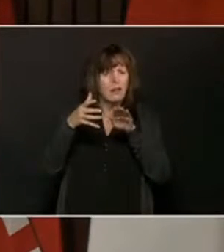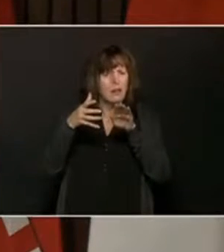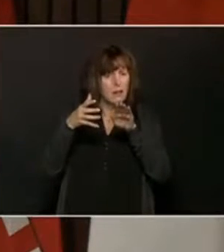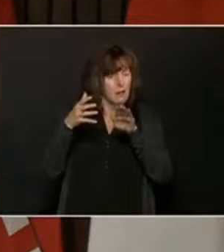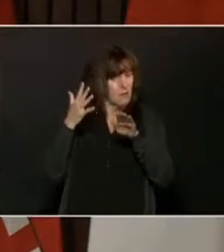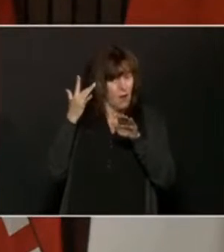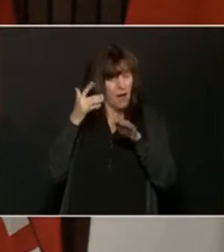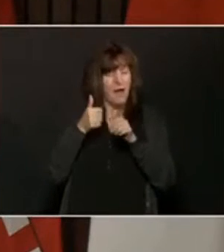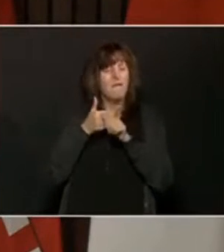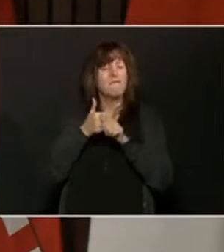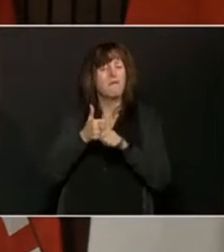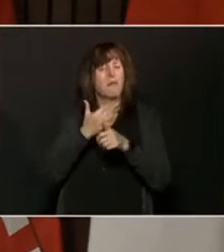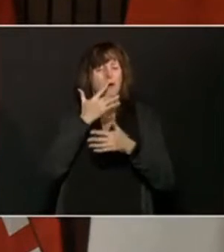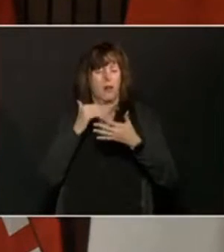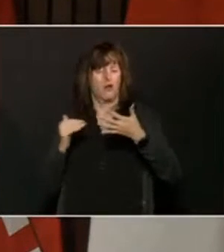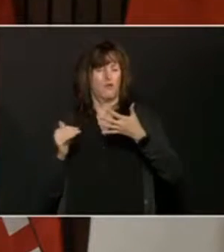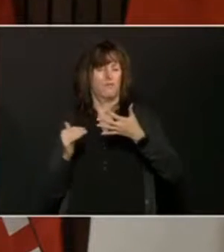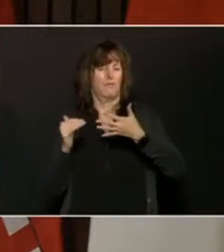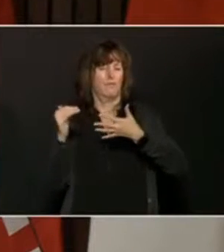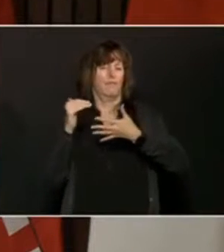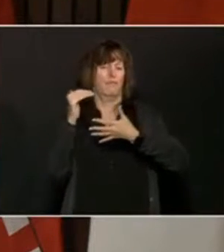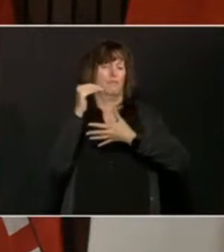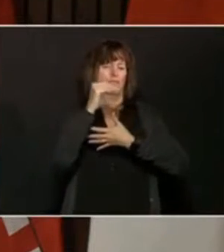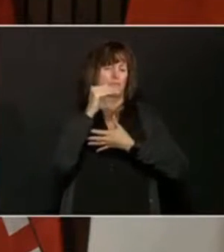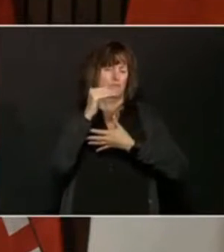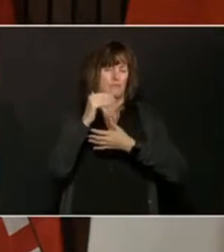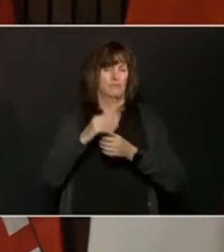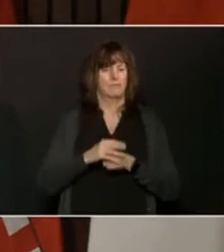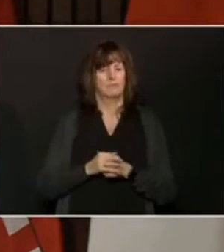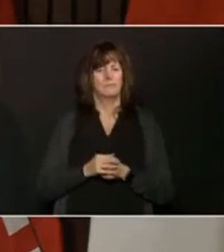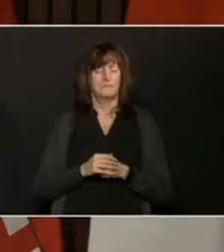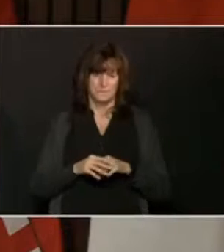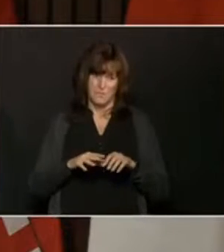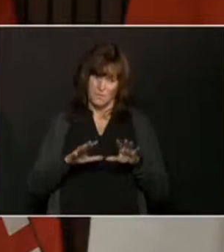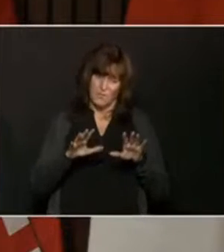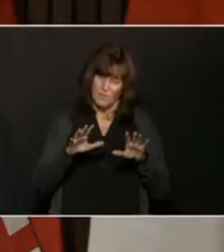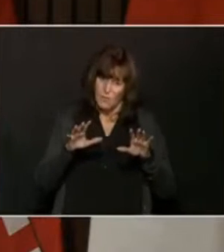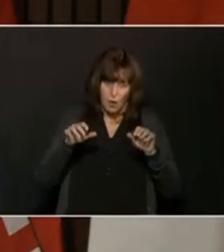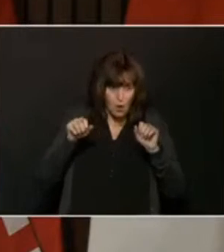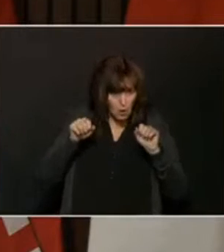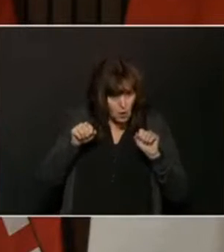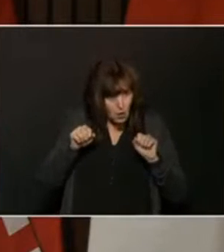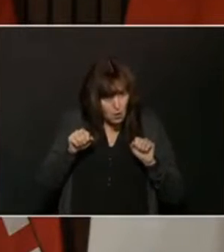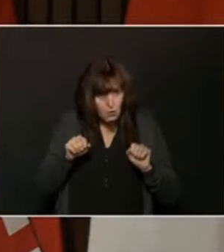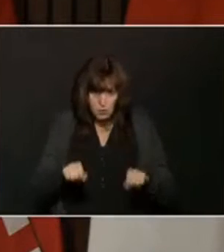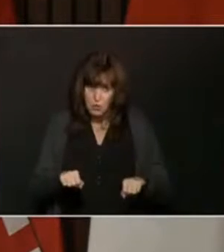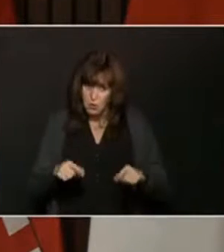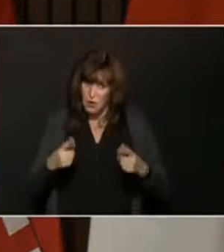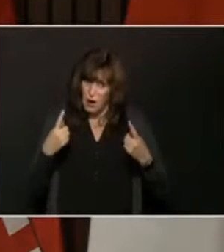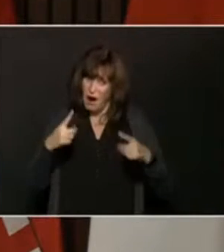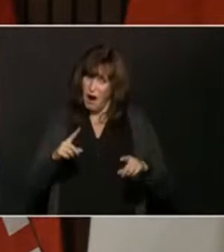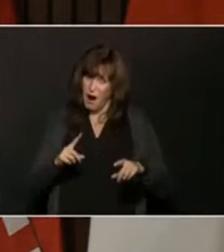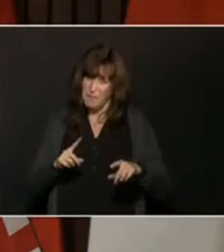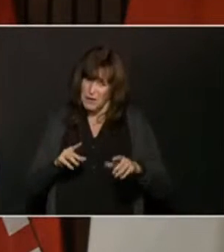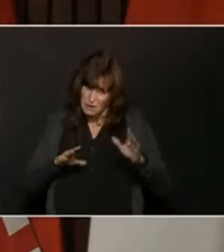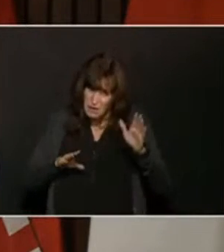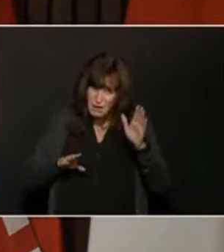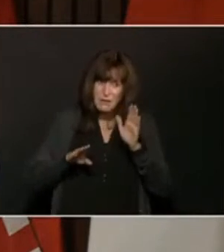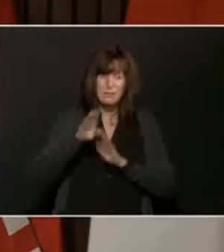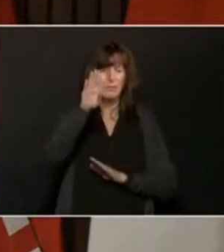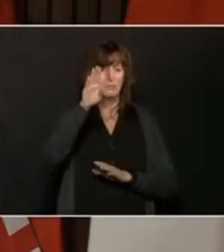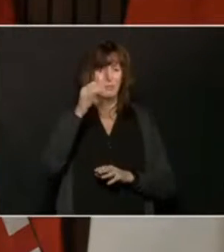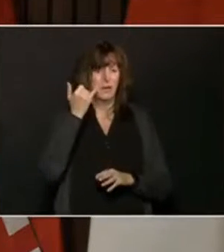in place now. But they can continue. And if you get a series of super spreader events, as we see in other jurisdictions, or you see